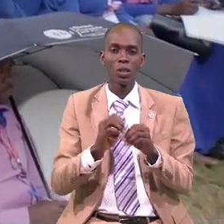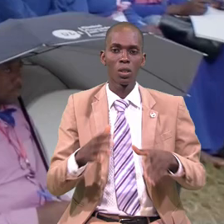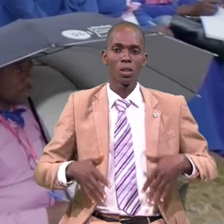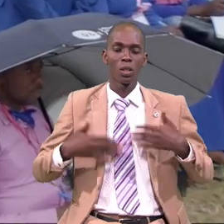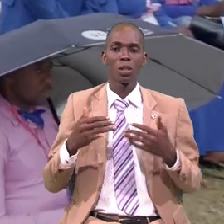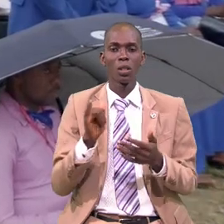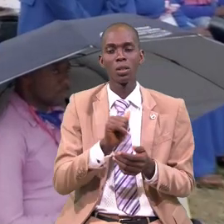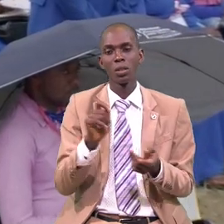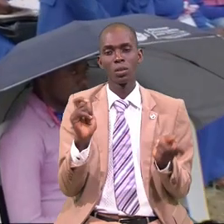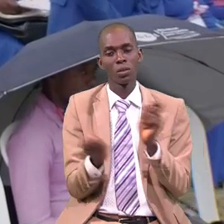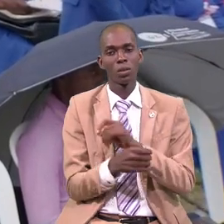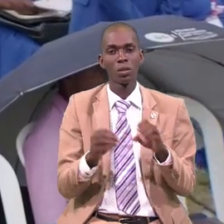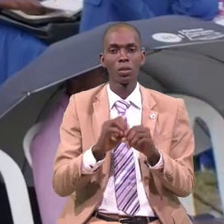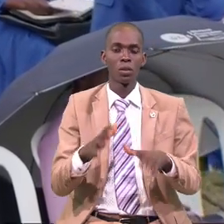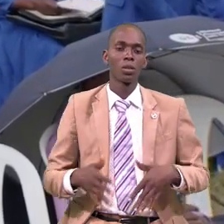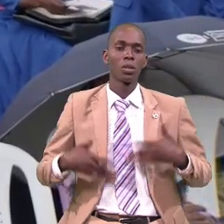your life,